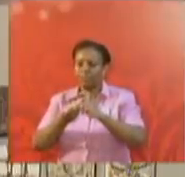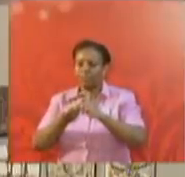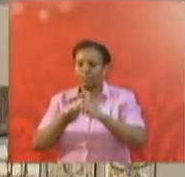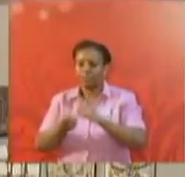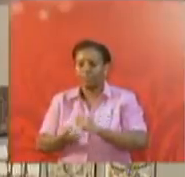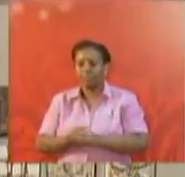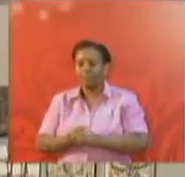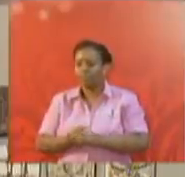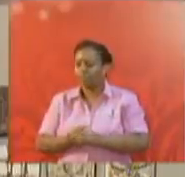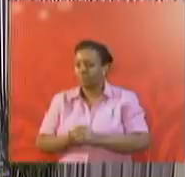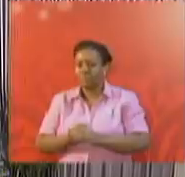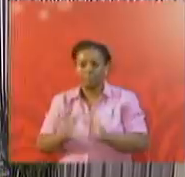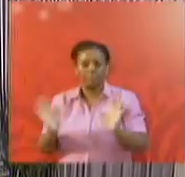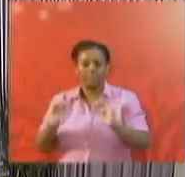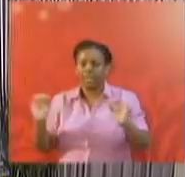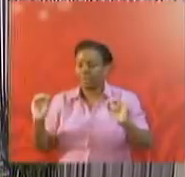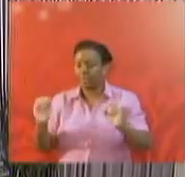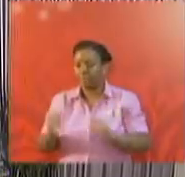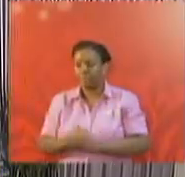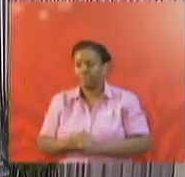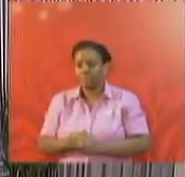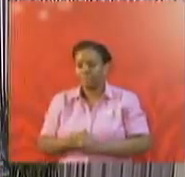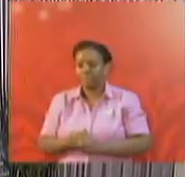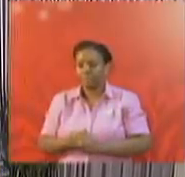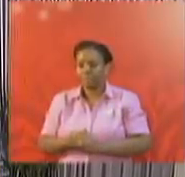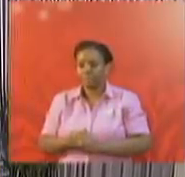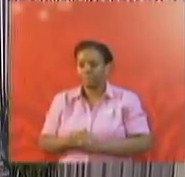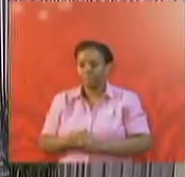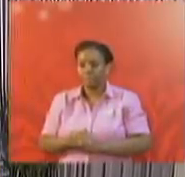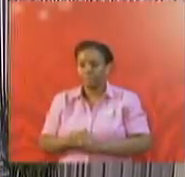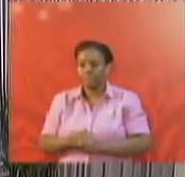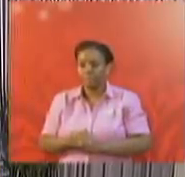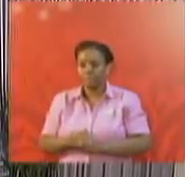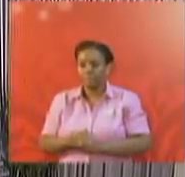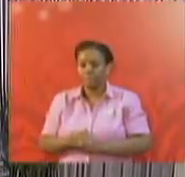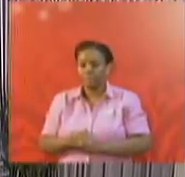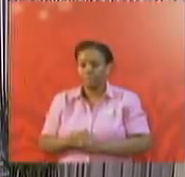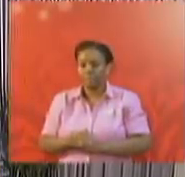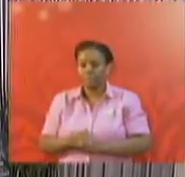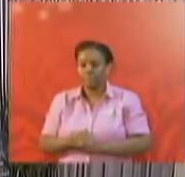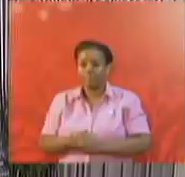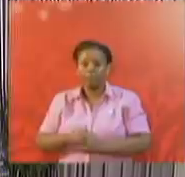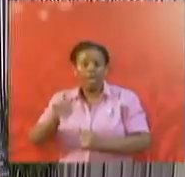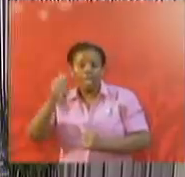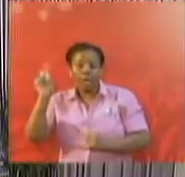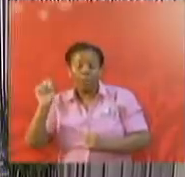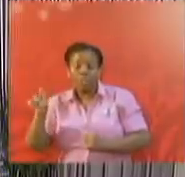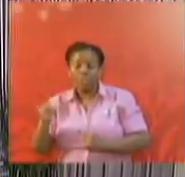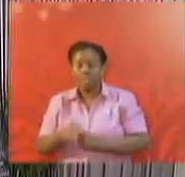at this point in time. Ms. Alcantara. Thank you very much, Dr. Hines. And we move next to AZP News,